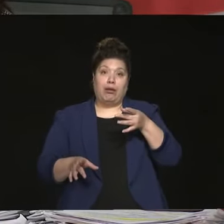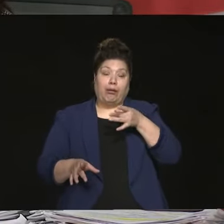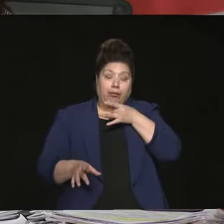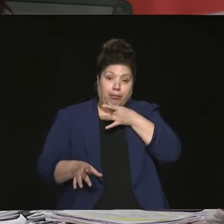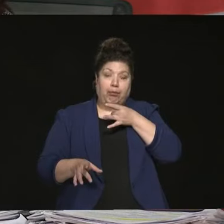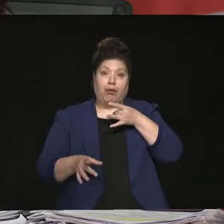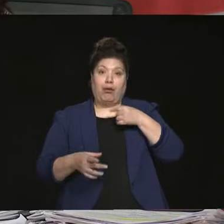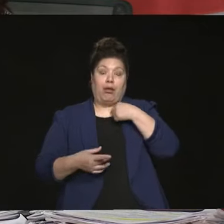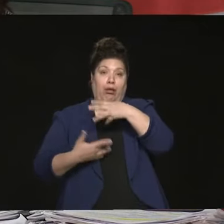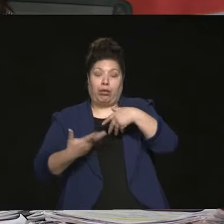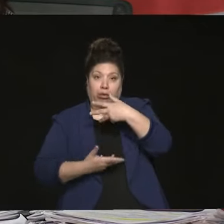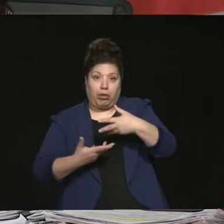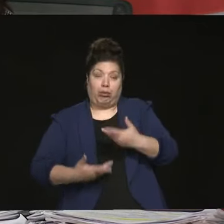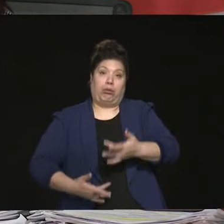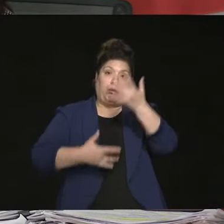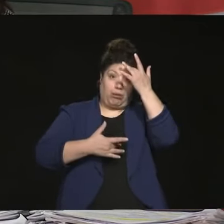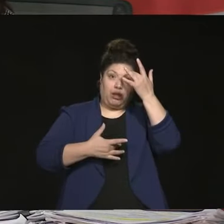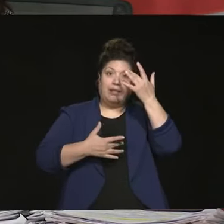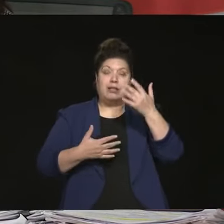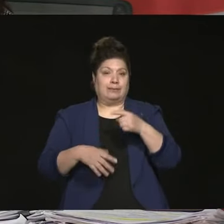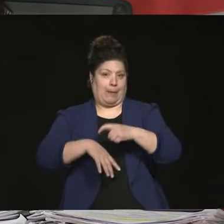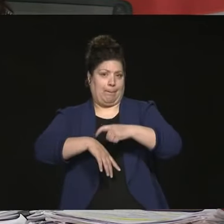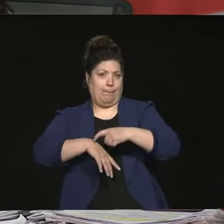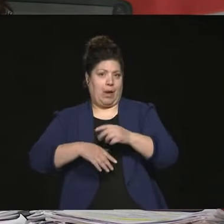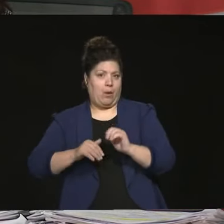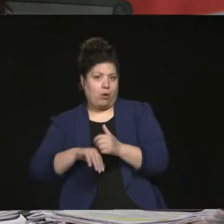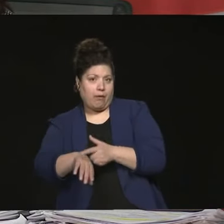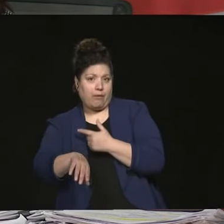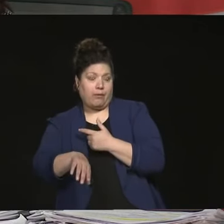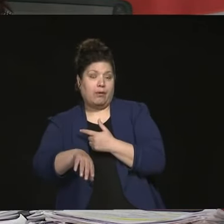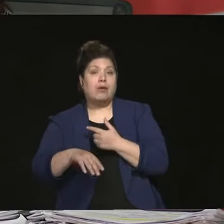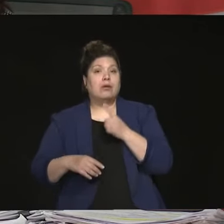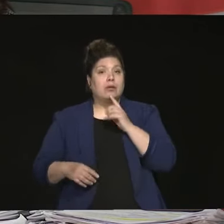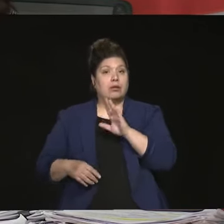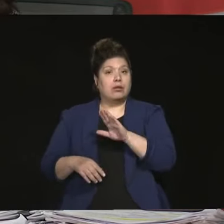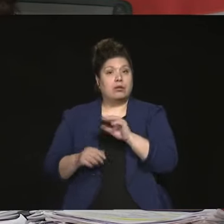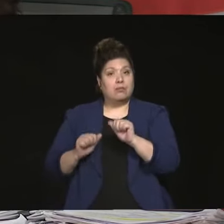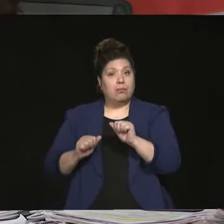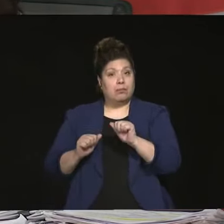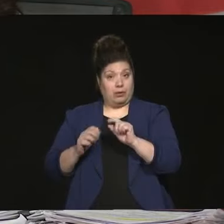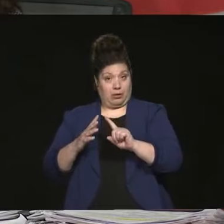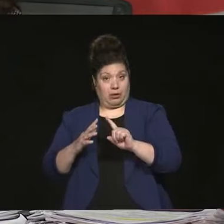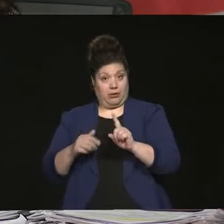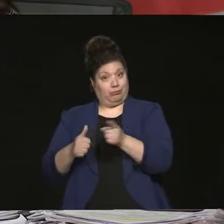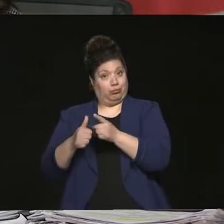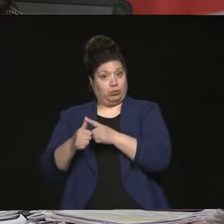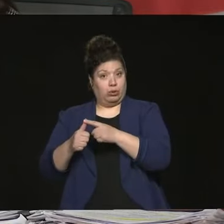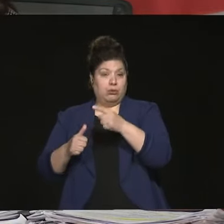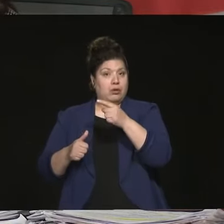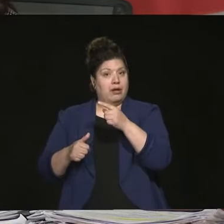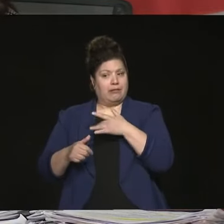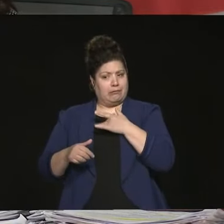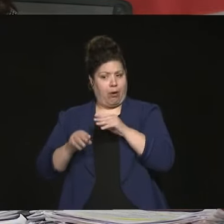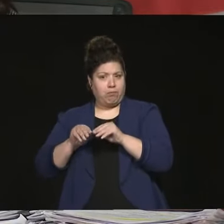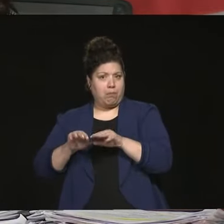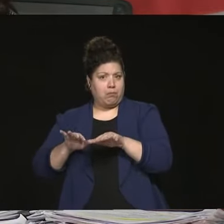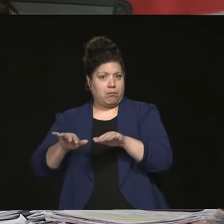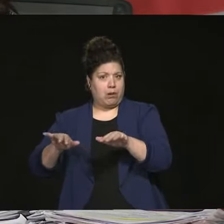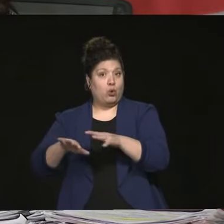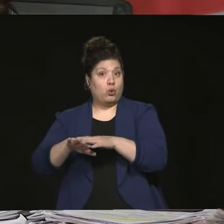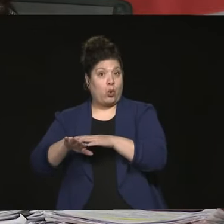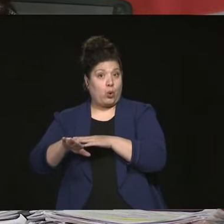The accelerator at a slower rate at the beginning. And then, unfortunately, after a number of weeks, those who have been